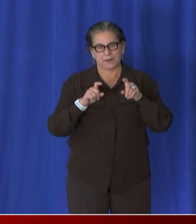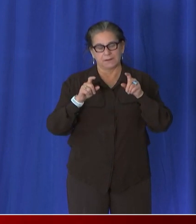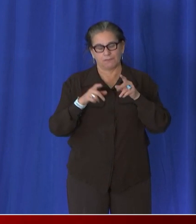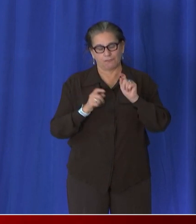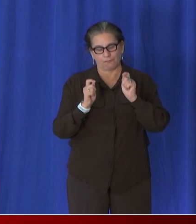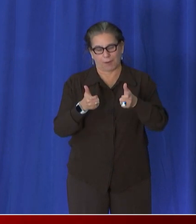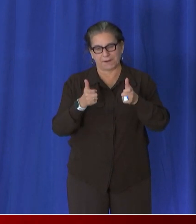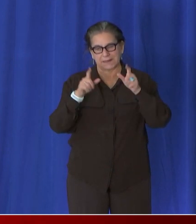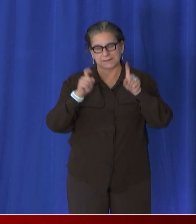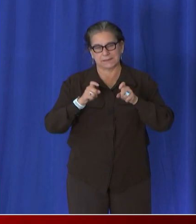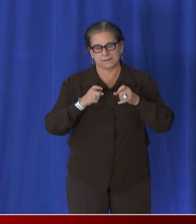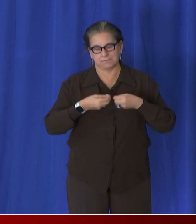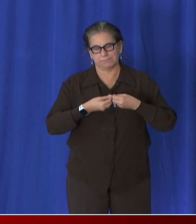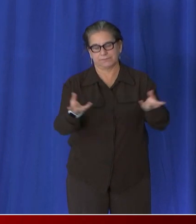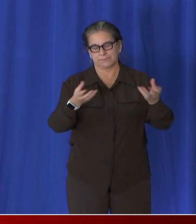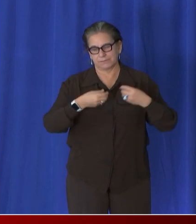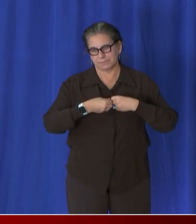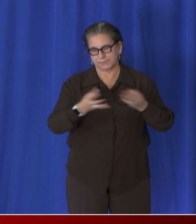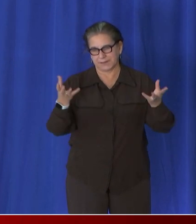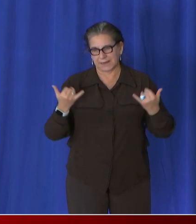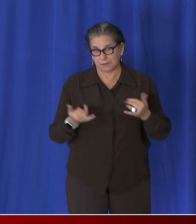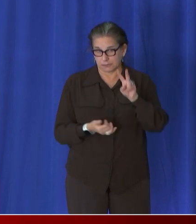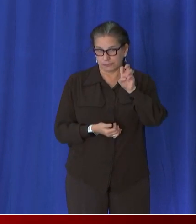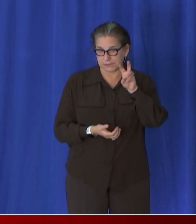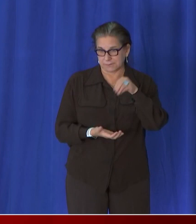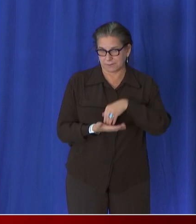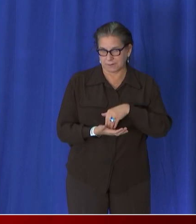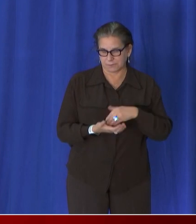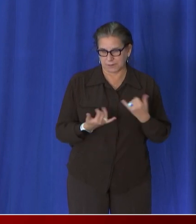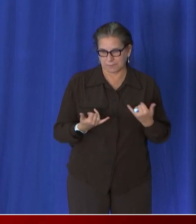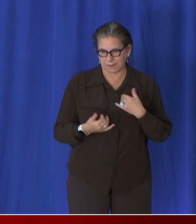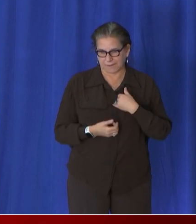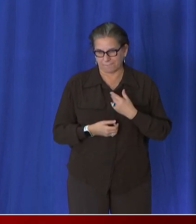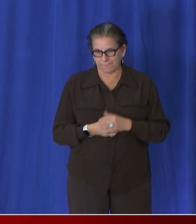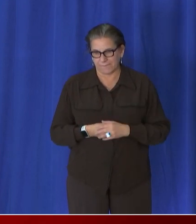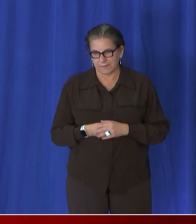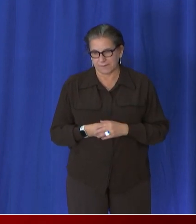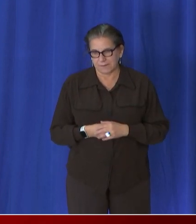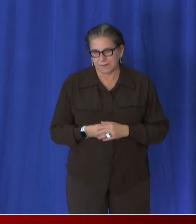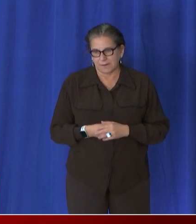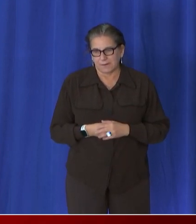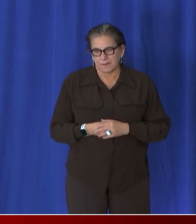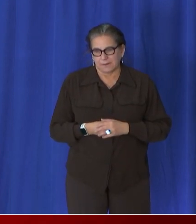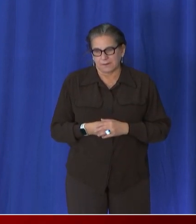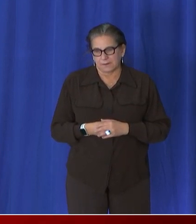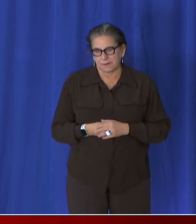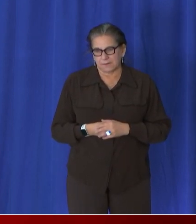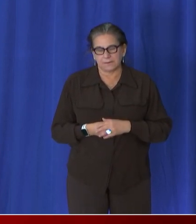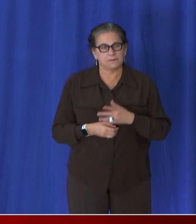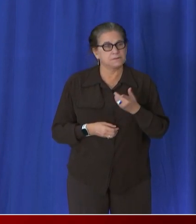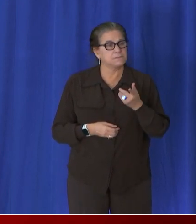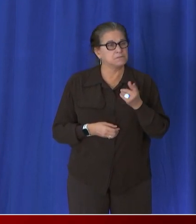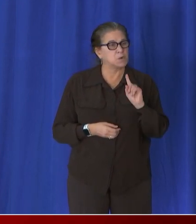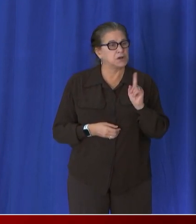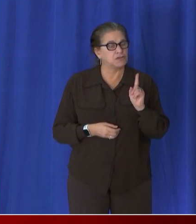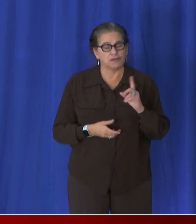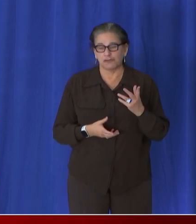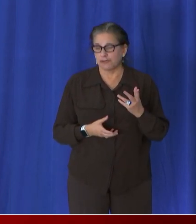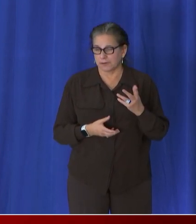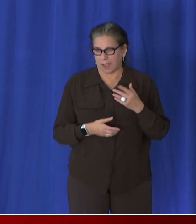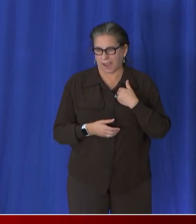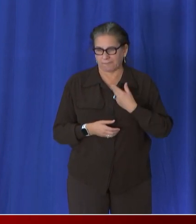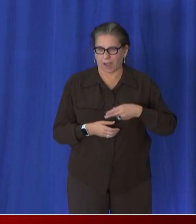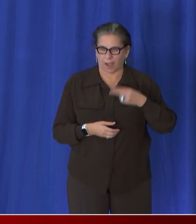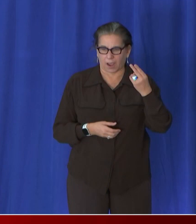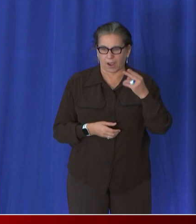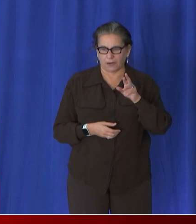them to our post-winter break and high-risk setting strategy for schools, child